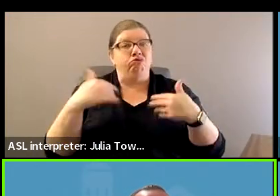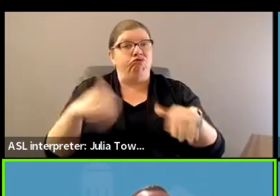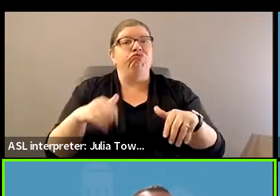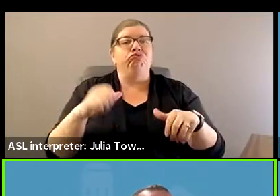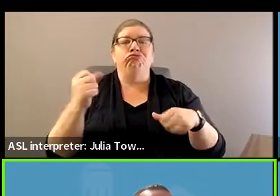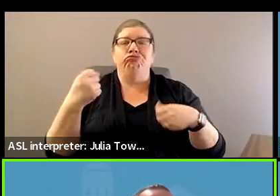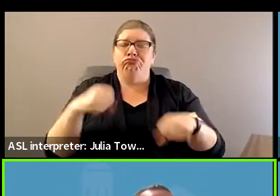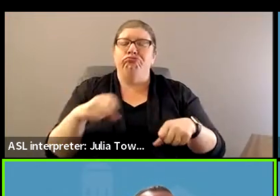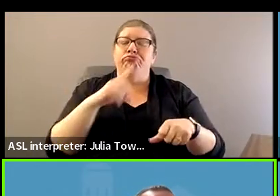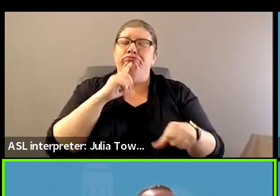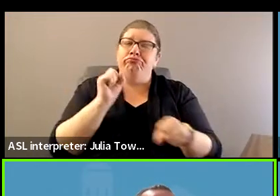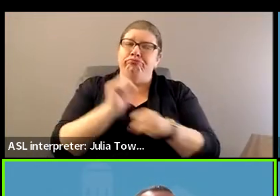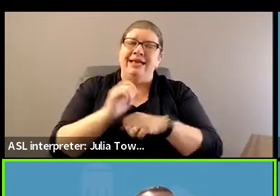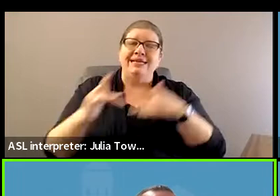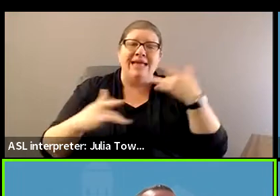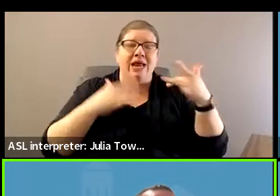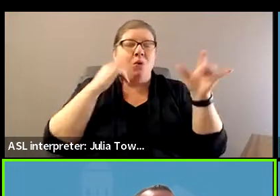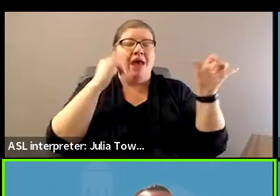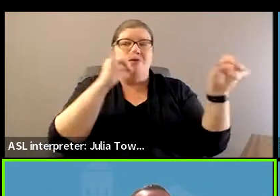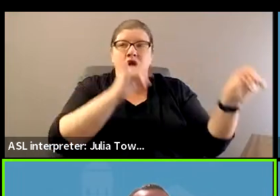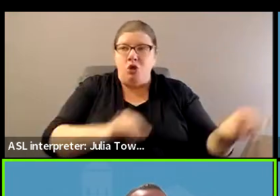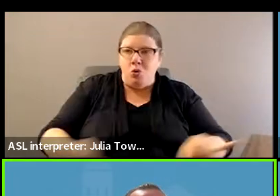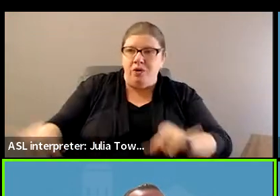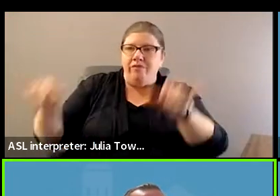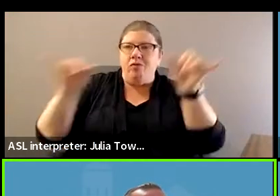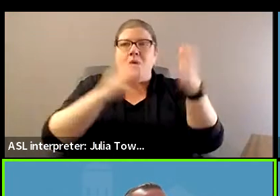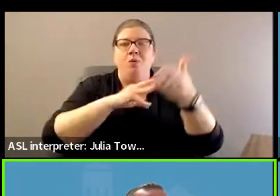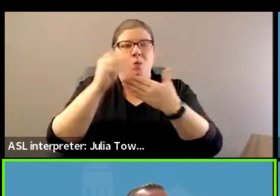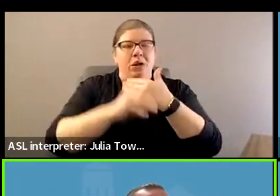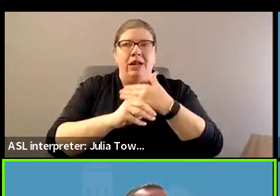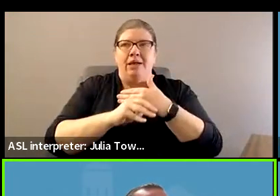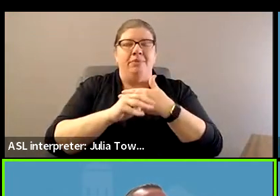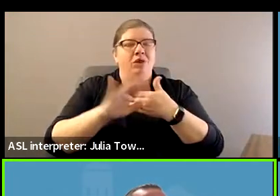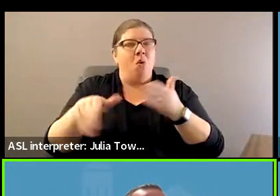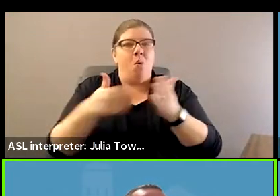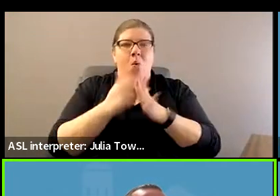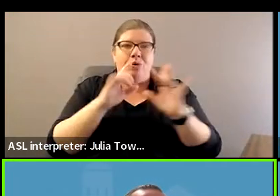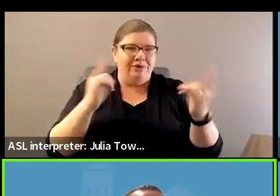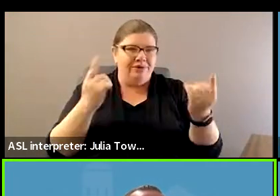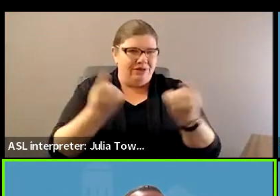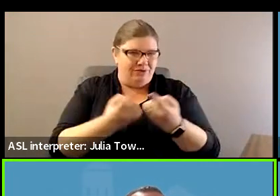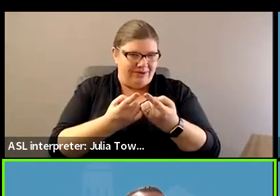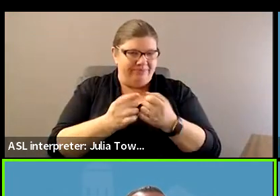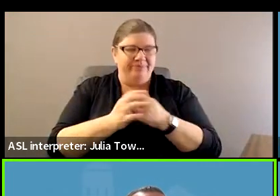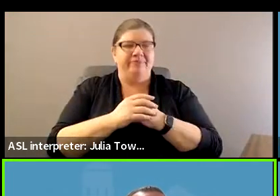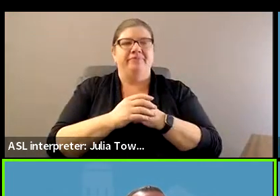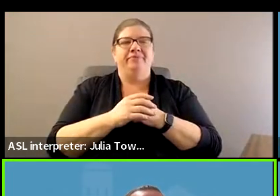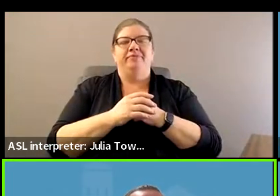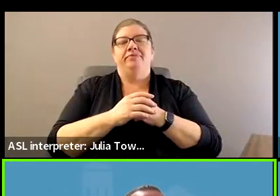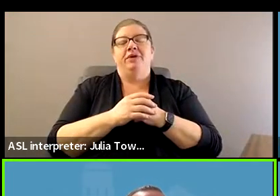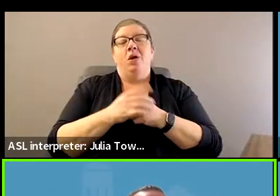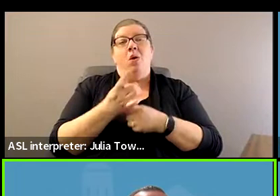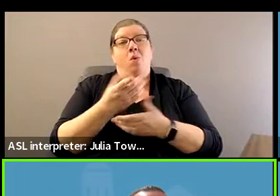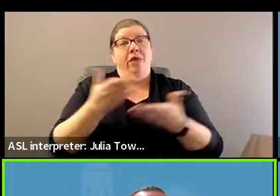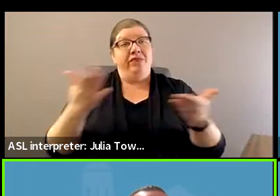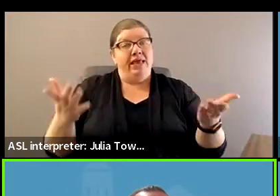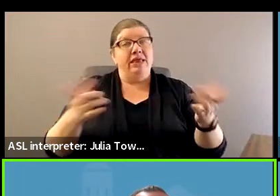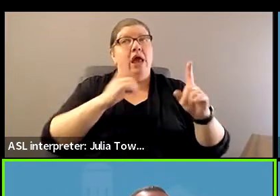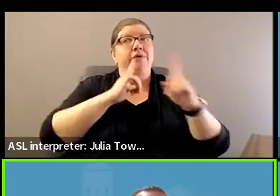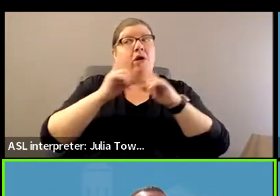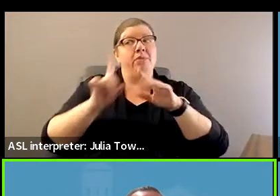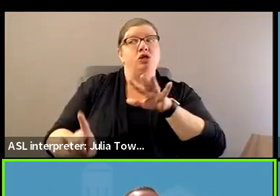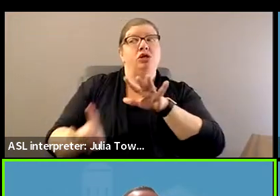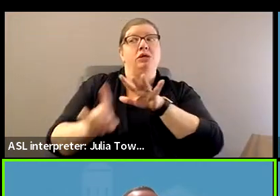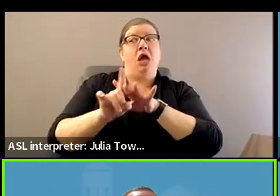to have a uniform curriculum across our district. One of the things that has come up in conversations that